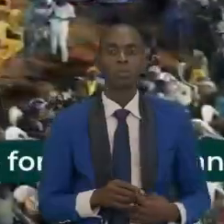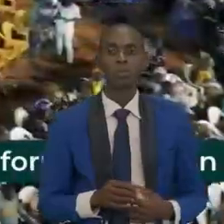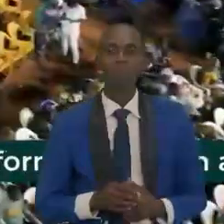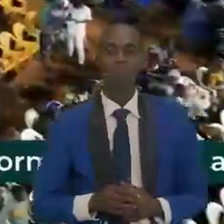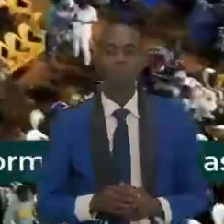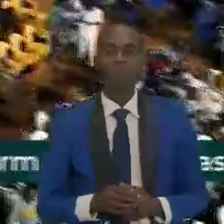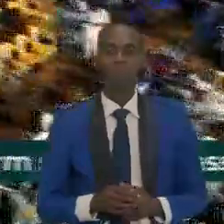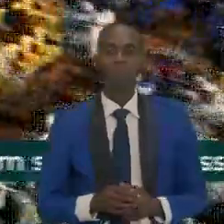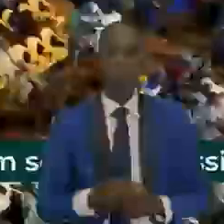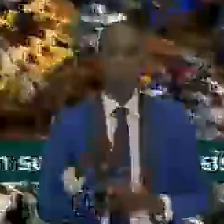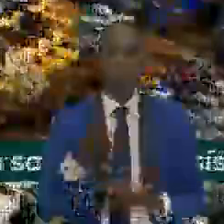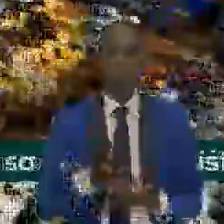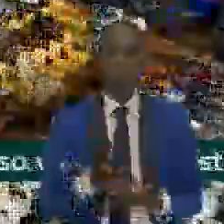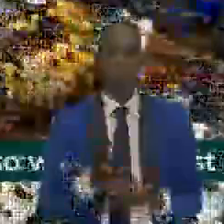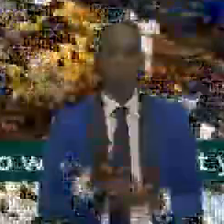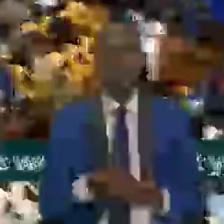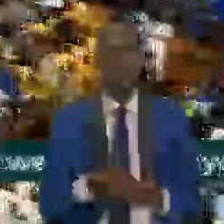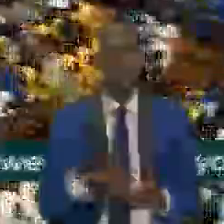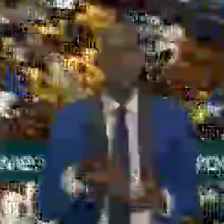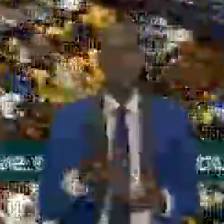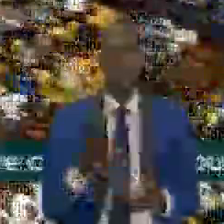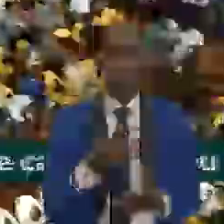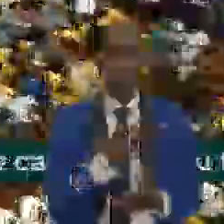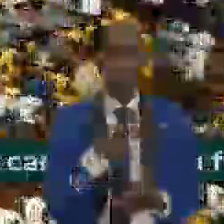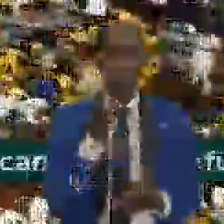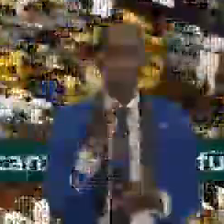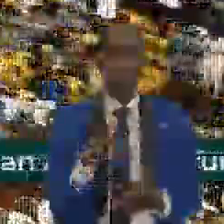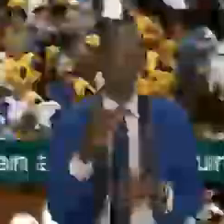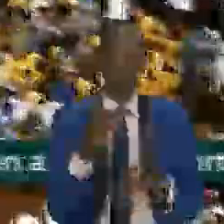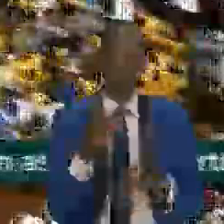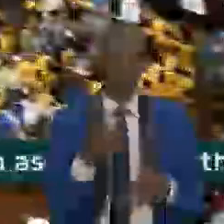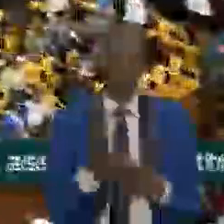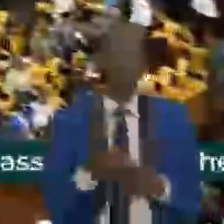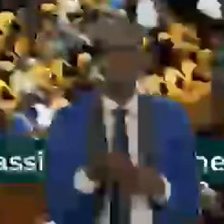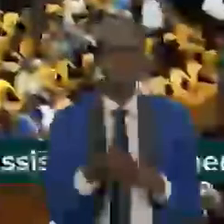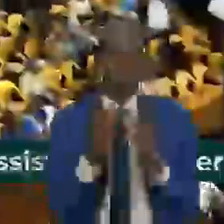Stand still and be in the mood of prayer and commit your heart to Jesus.